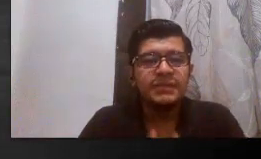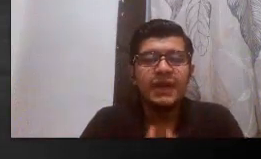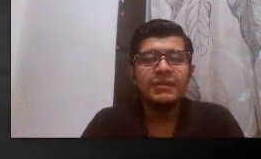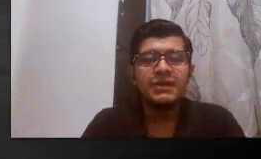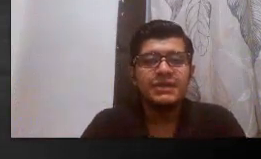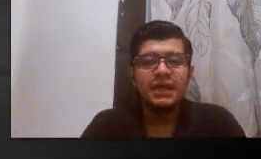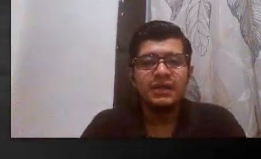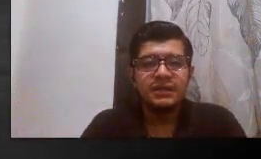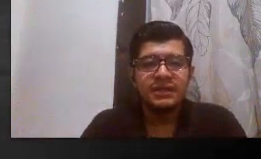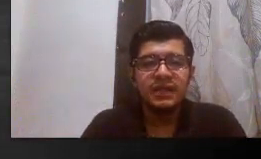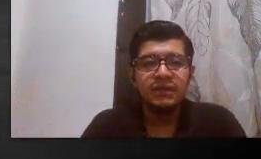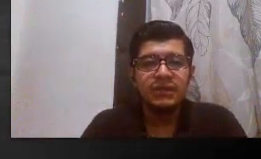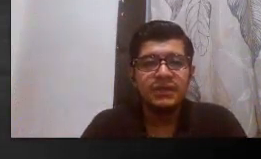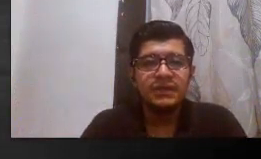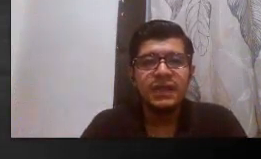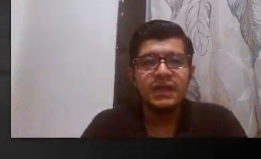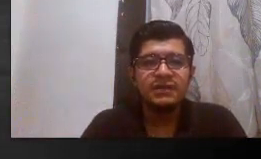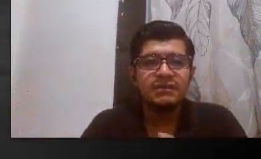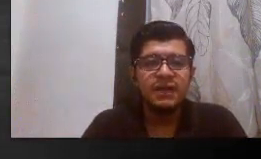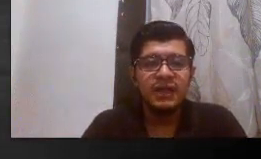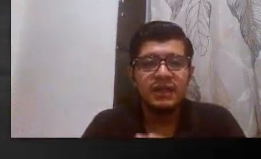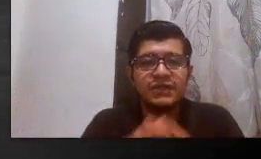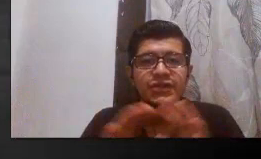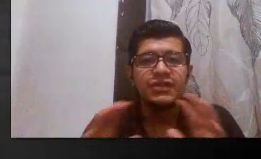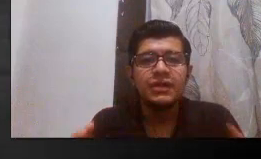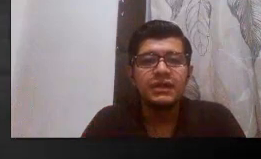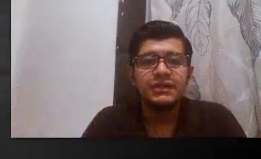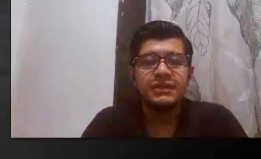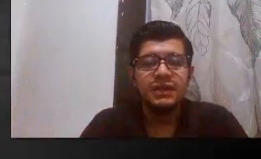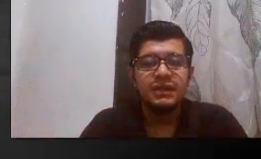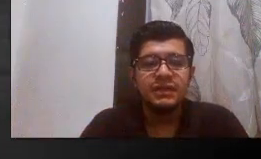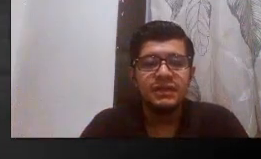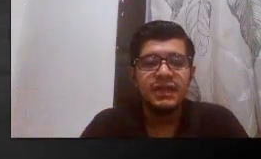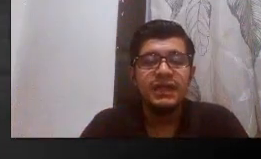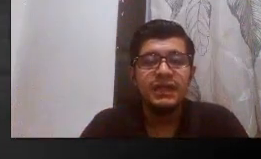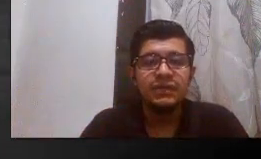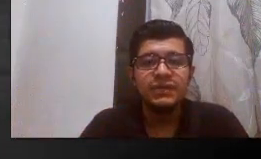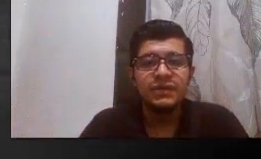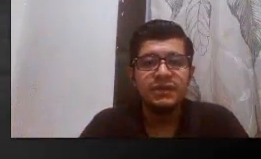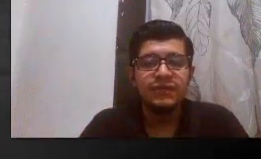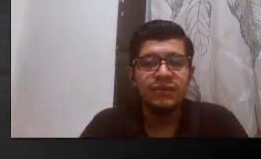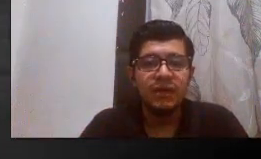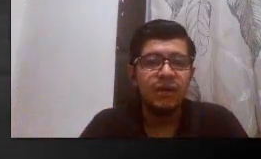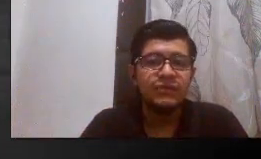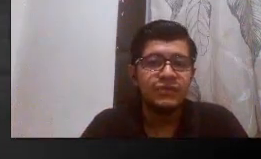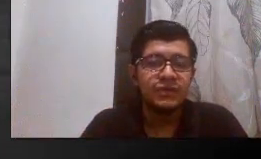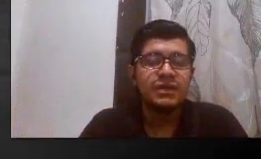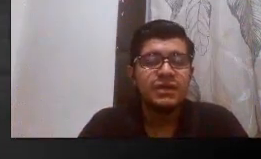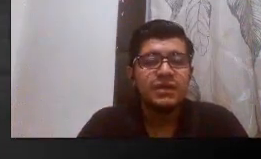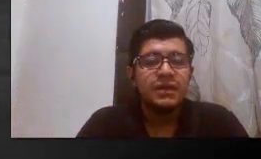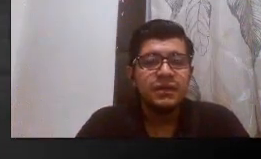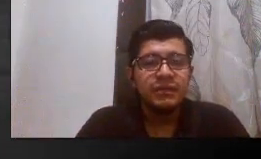okay. The primary sign language is like a general sign language from a